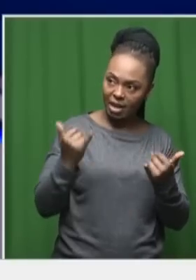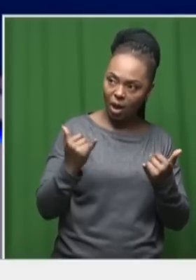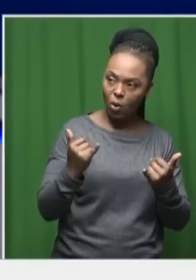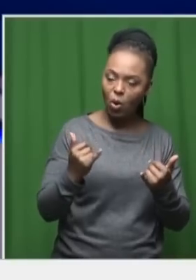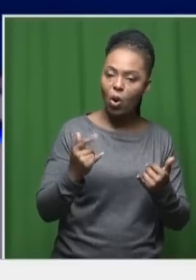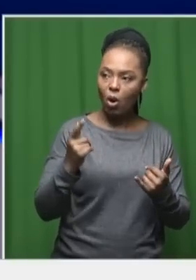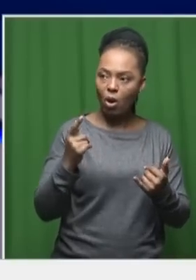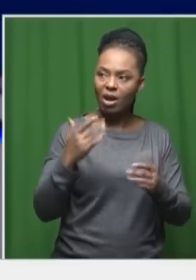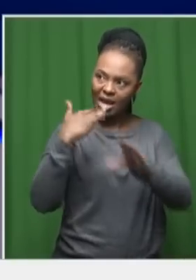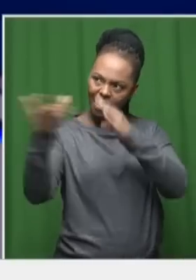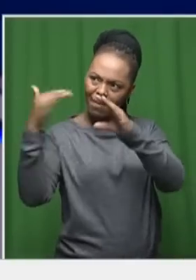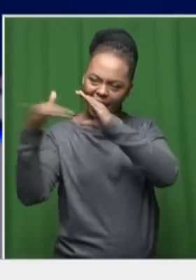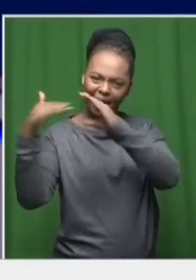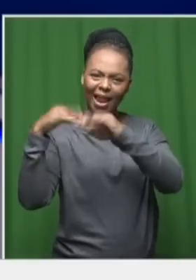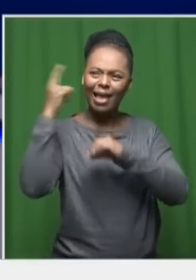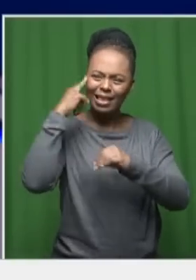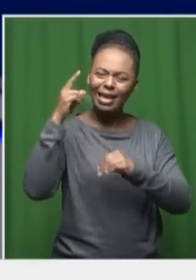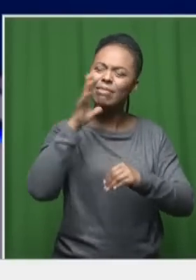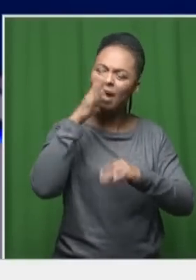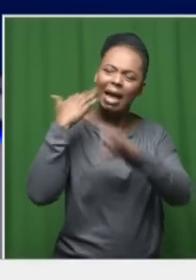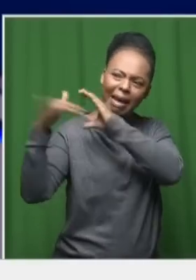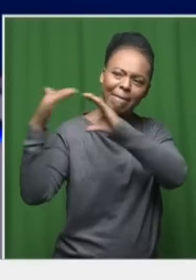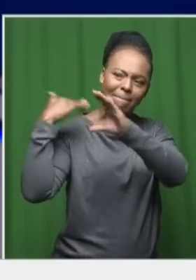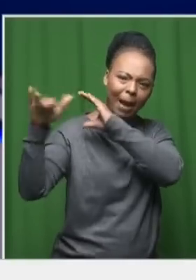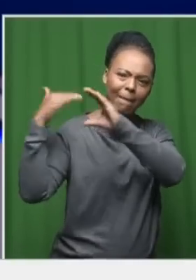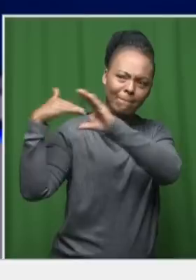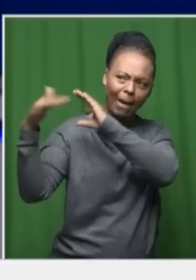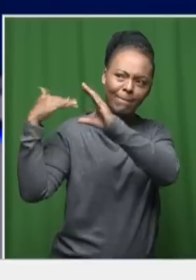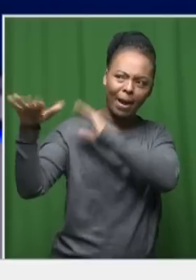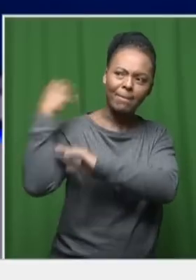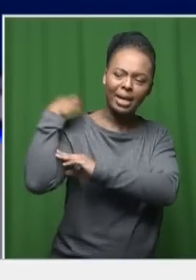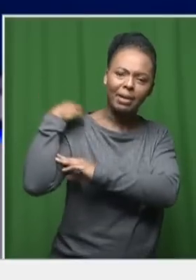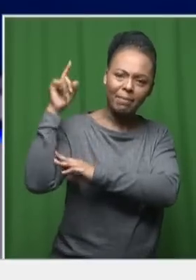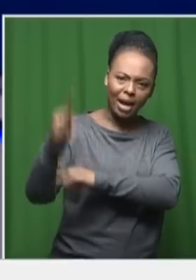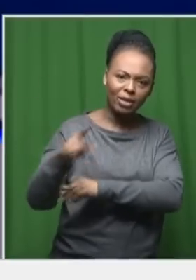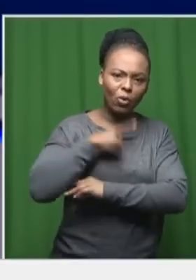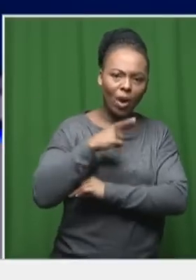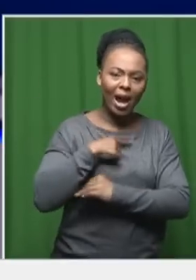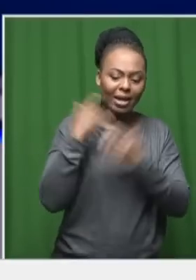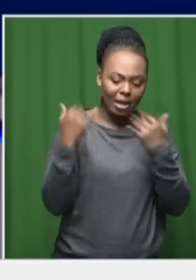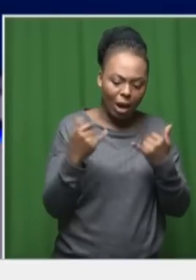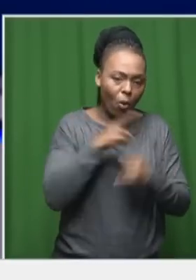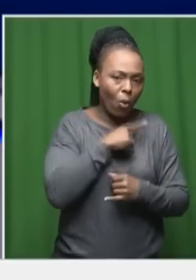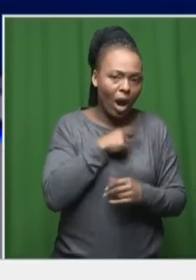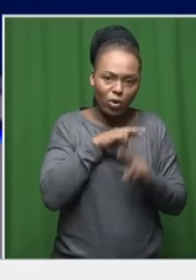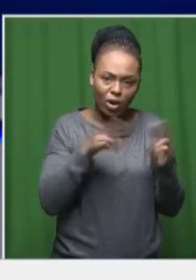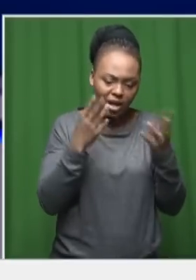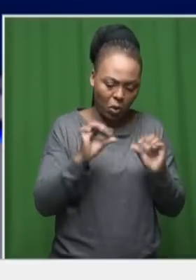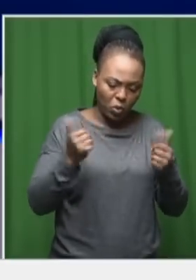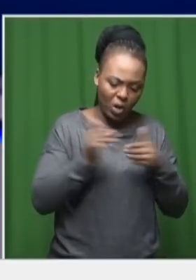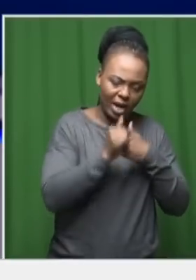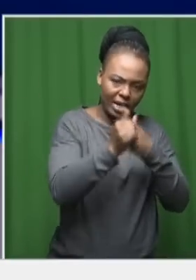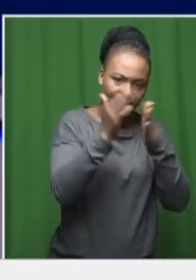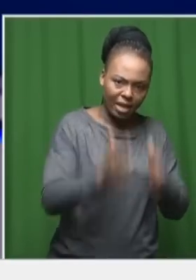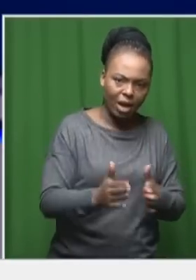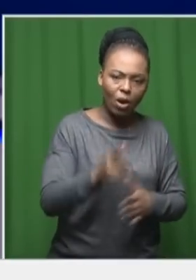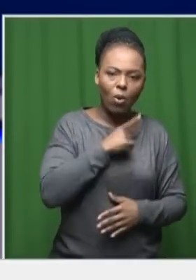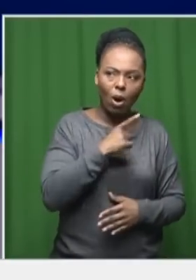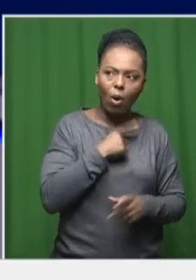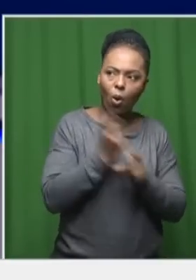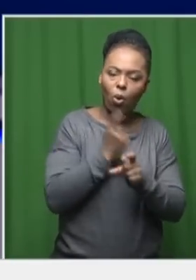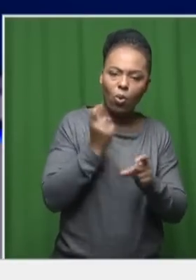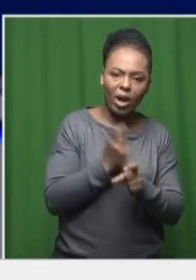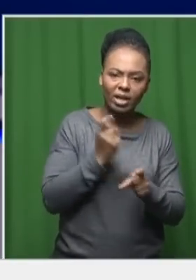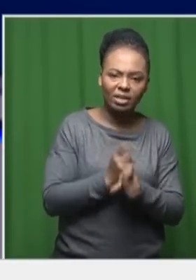look, unfortunately, this is a sad thing about democracy and when you don't have actual great leaders, is you're stuck in a state of having to look